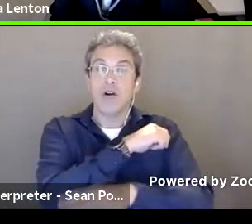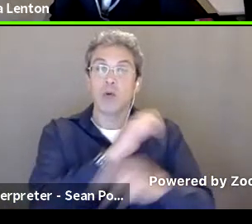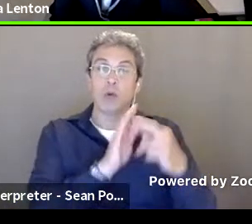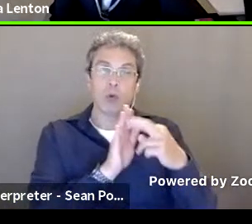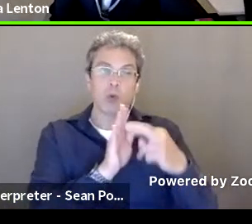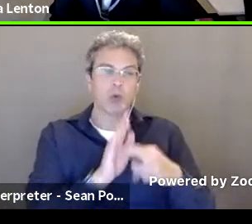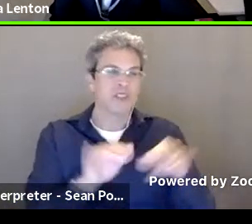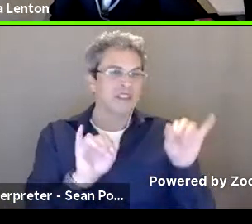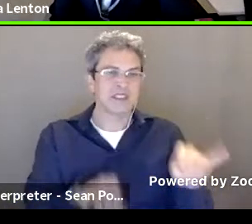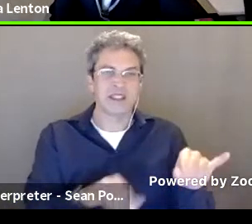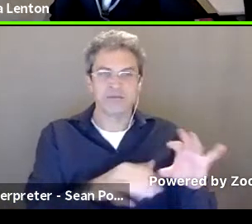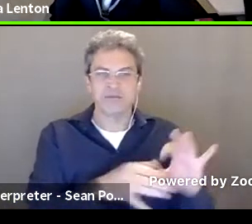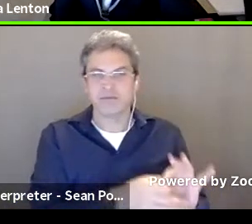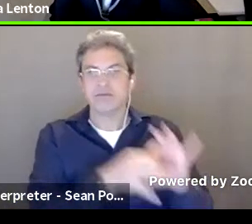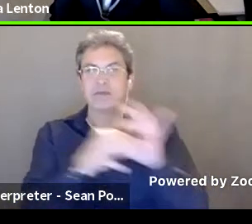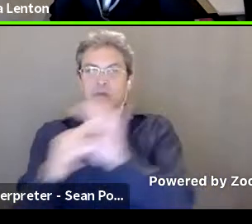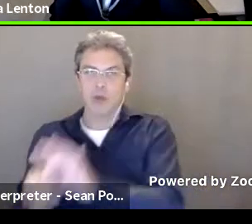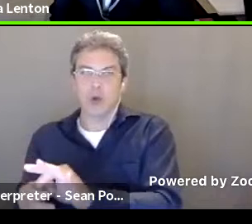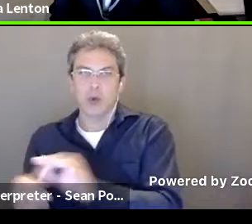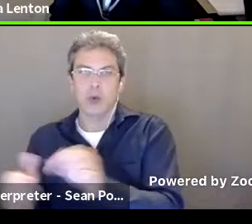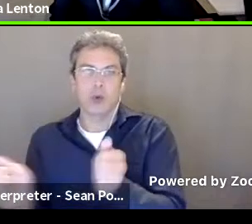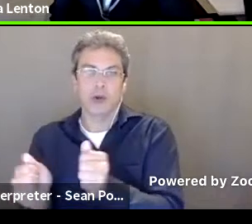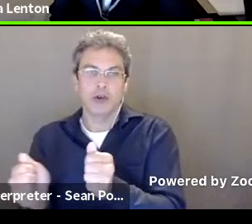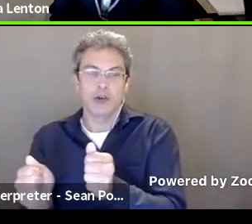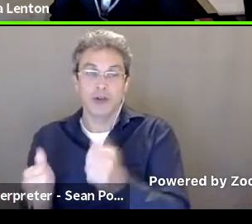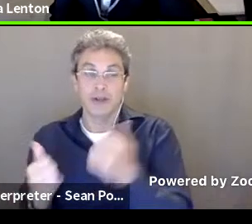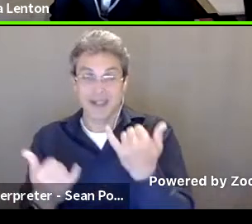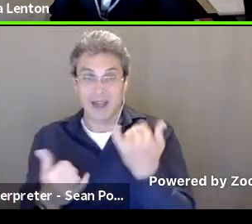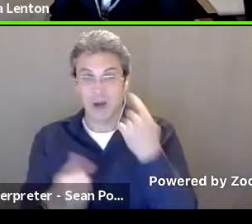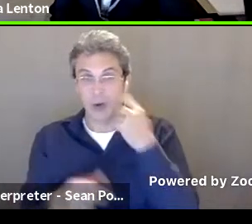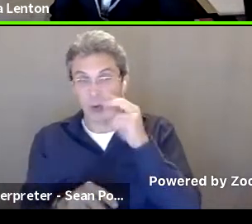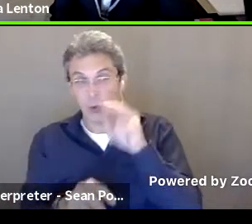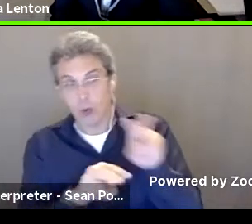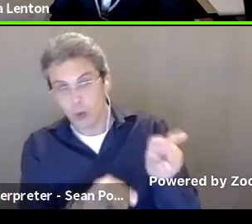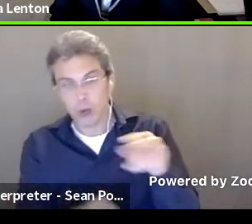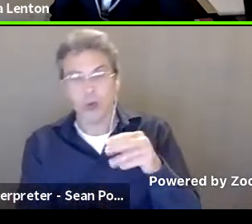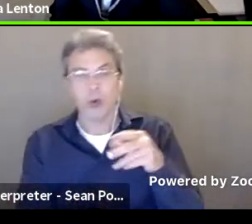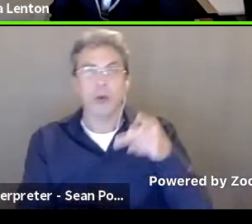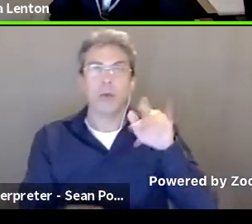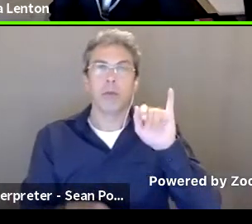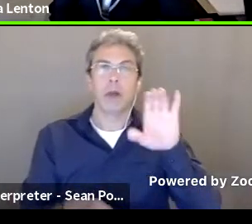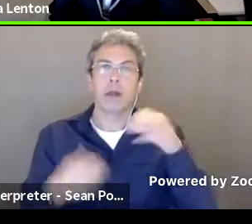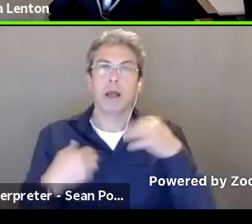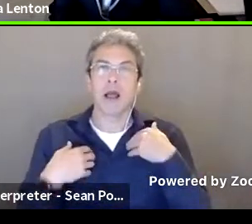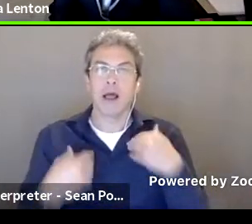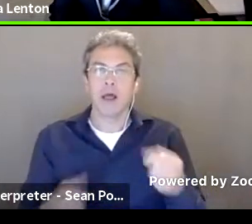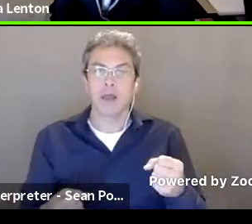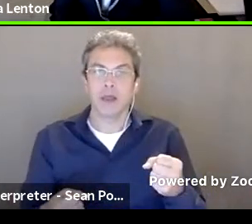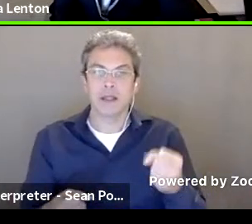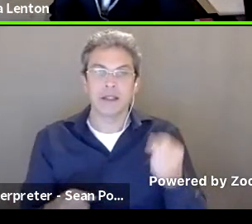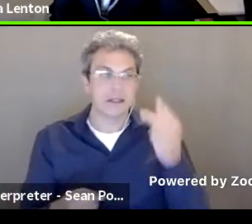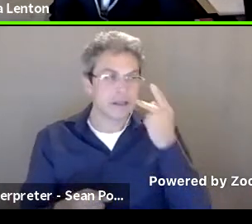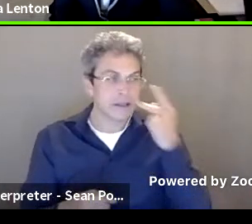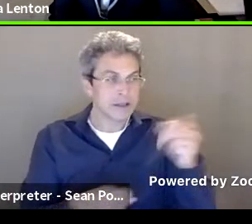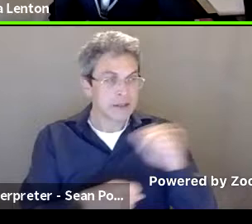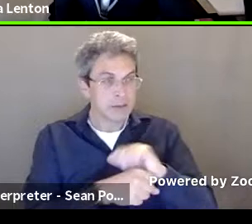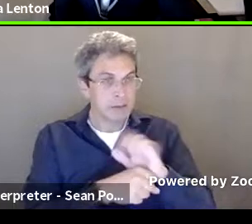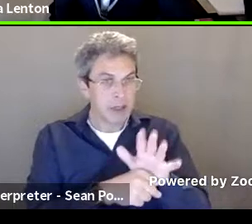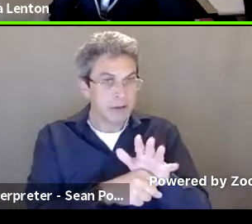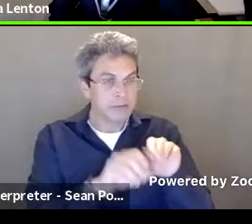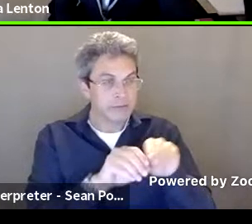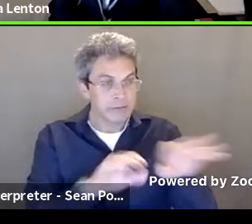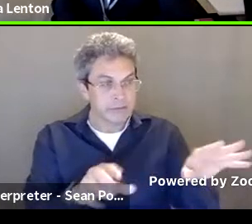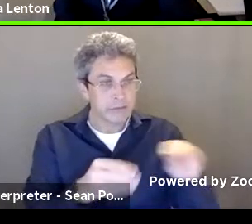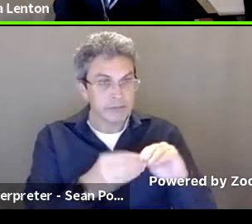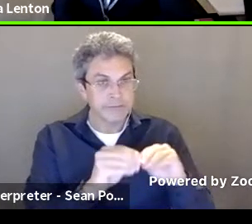given how we were tracking very closely with public health, the cases, what was happening with the pandemic, and made